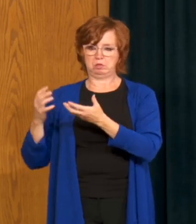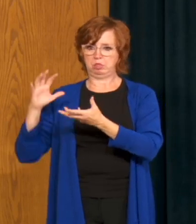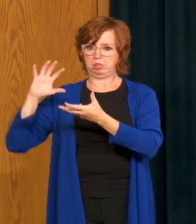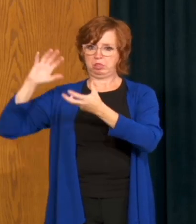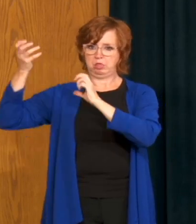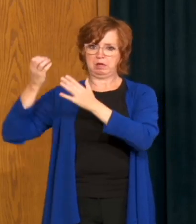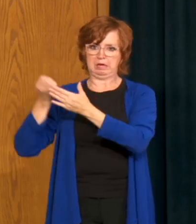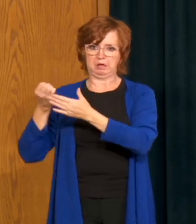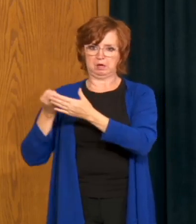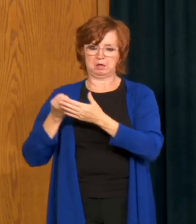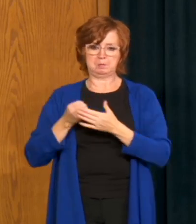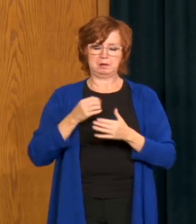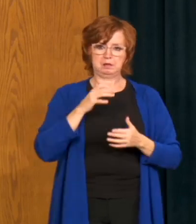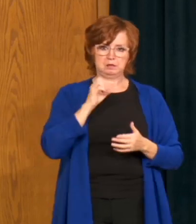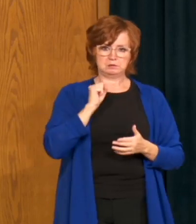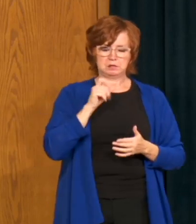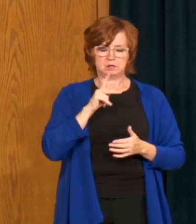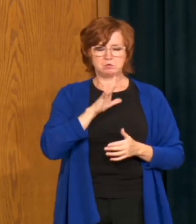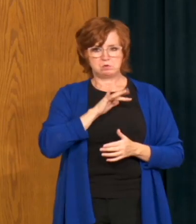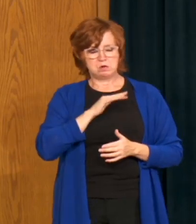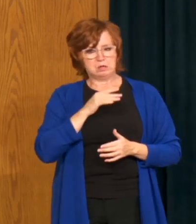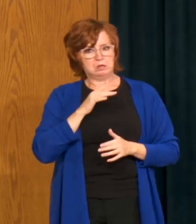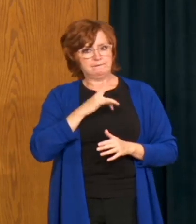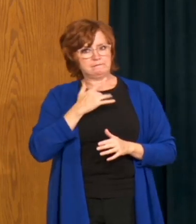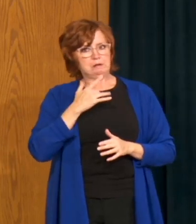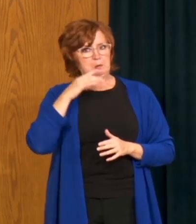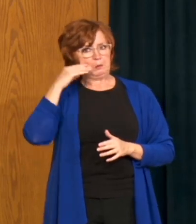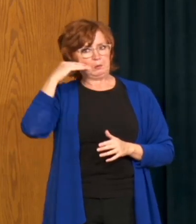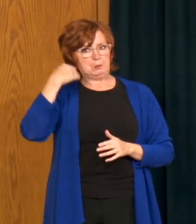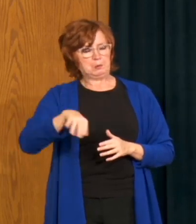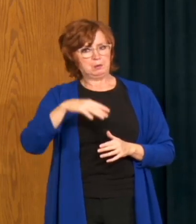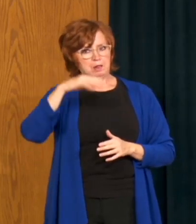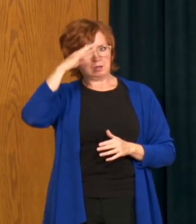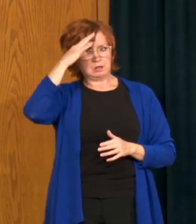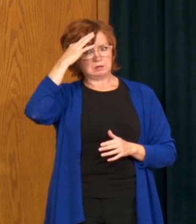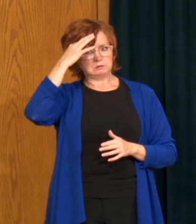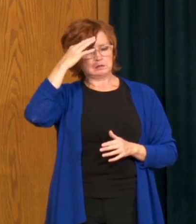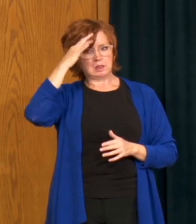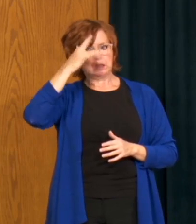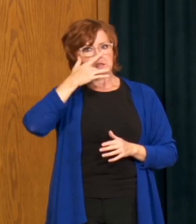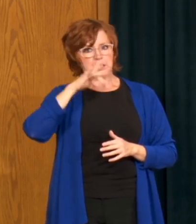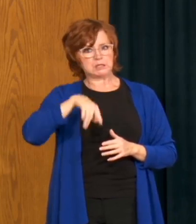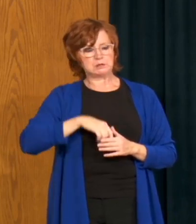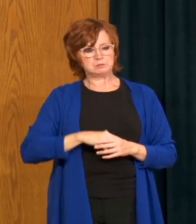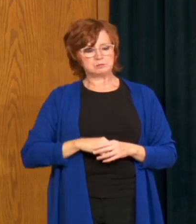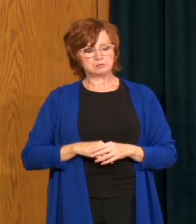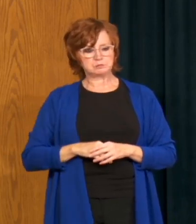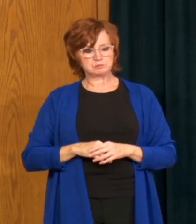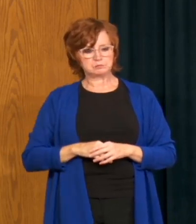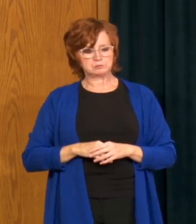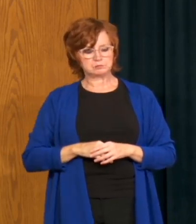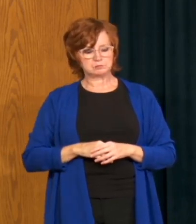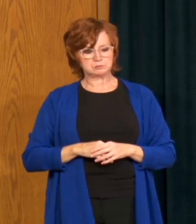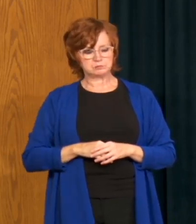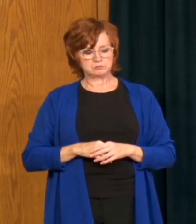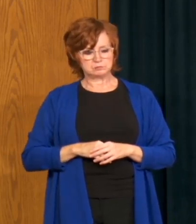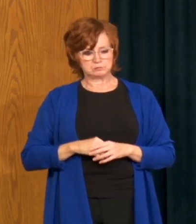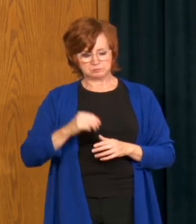the makeup of our export-based economy. So we look forward to, the next number of months and hopefully being able to,